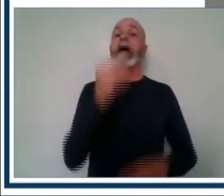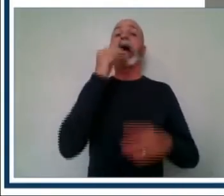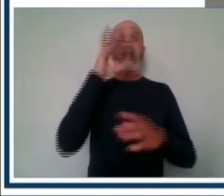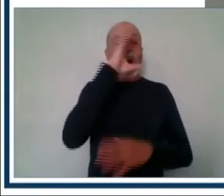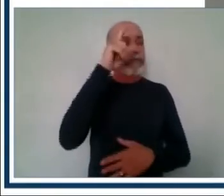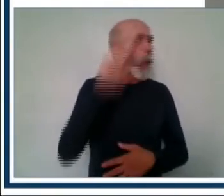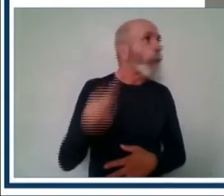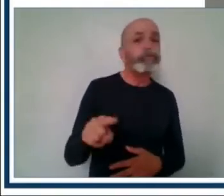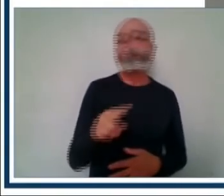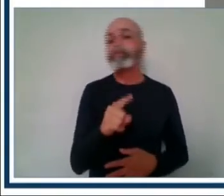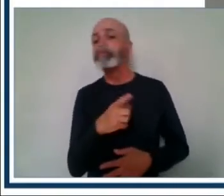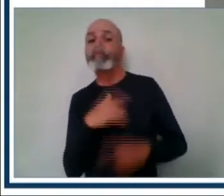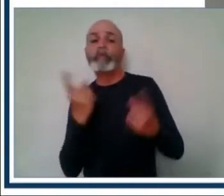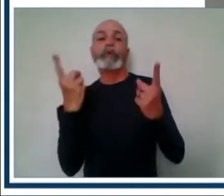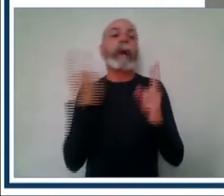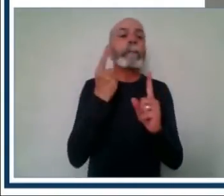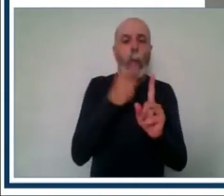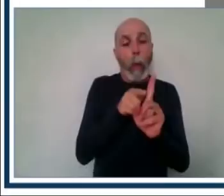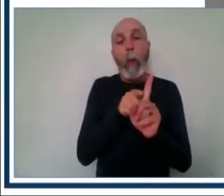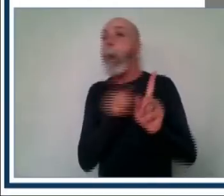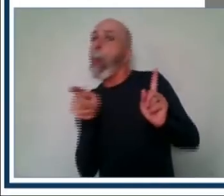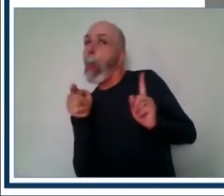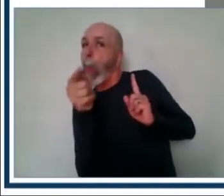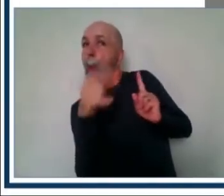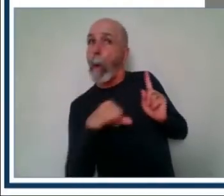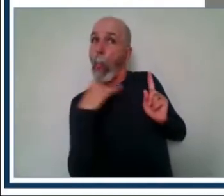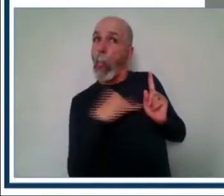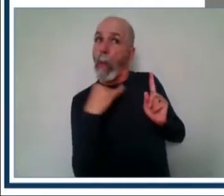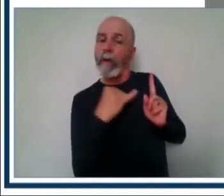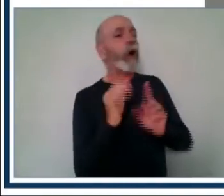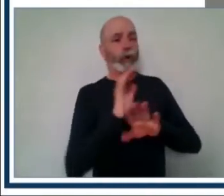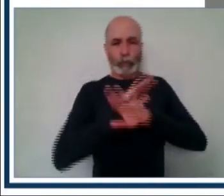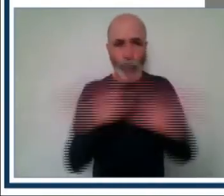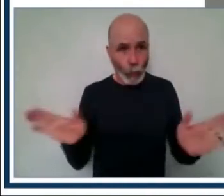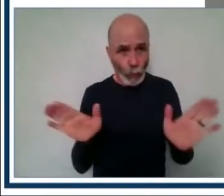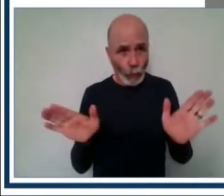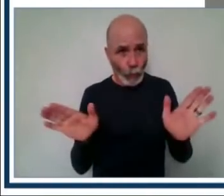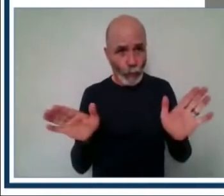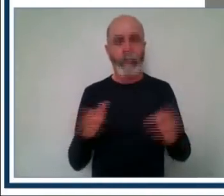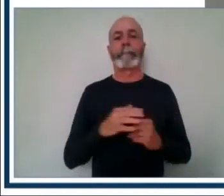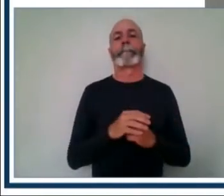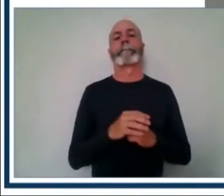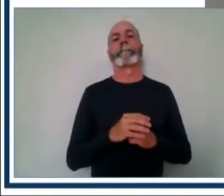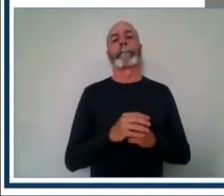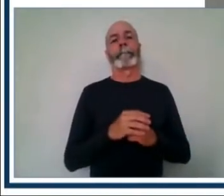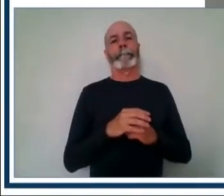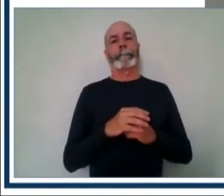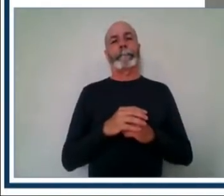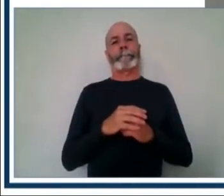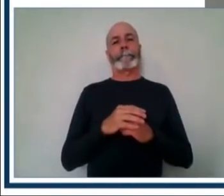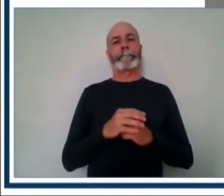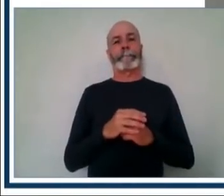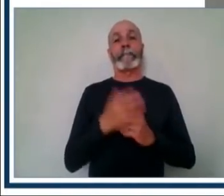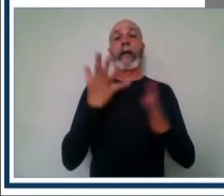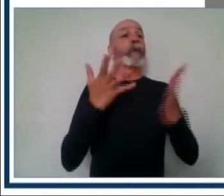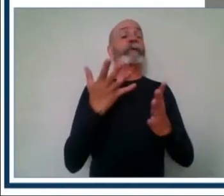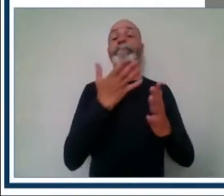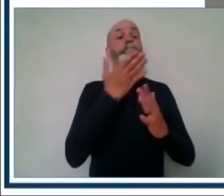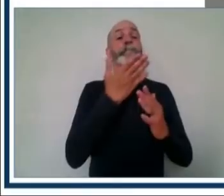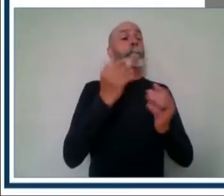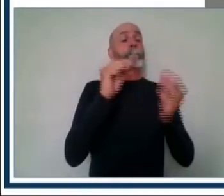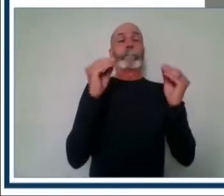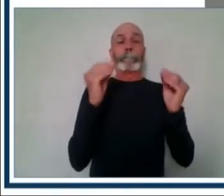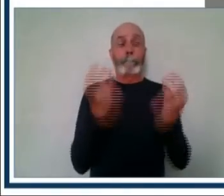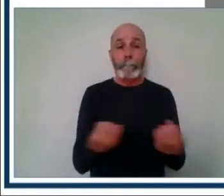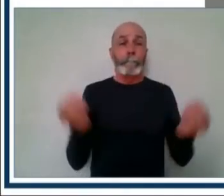need to care for each other in our communities by living within or even going further than the restrictions. This is short-term pain